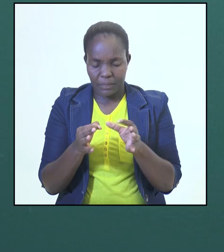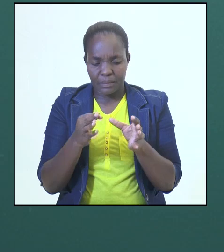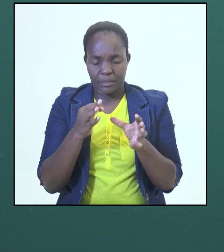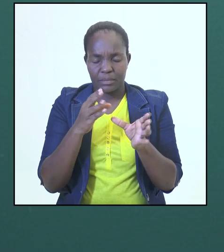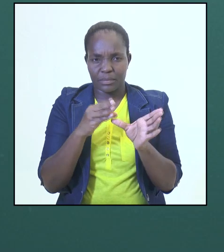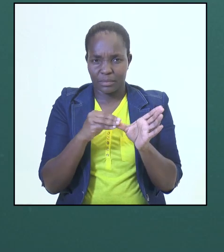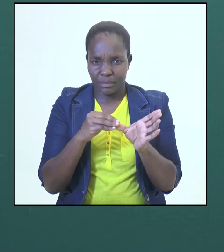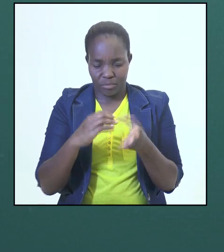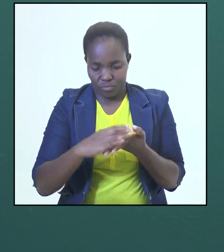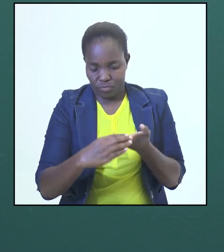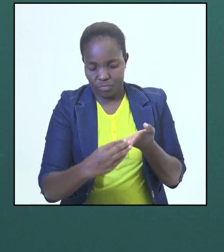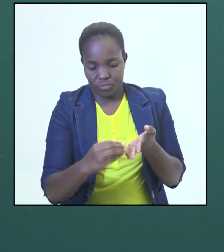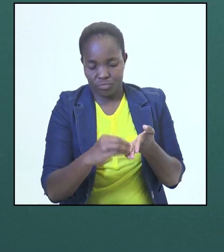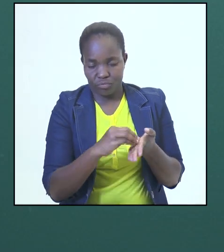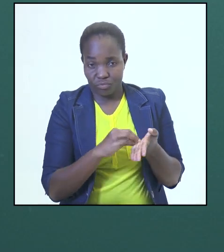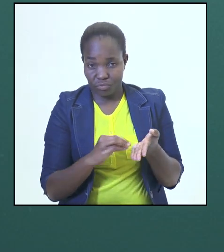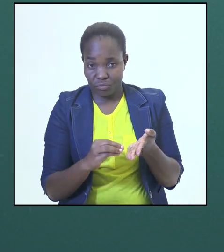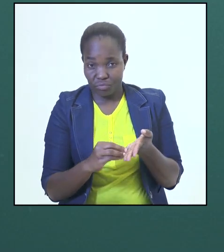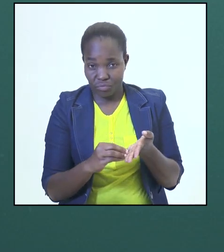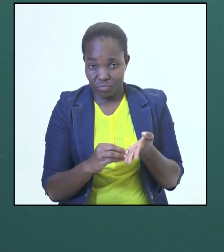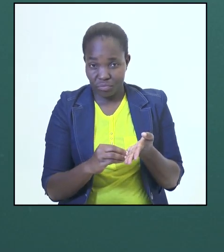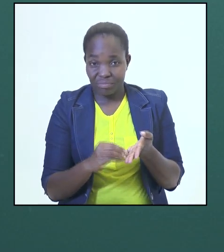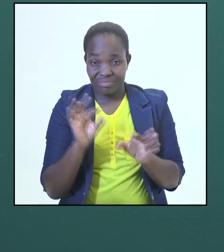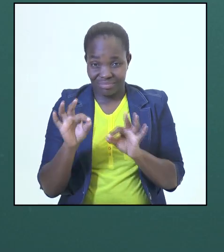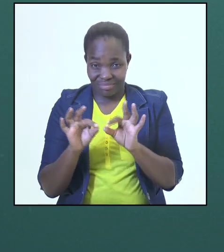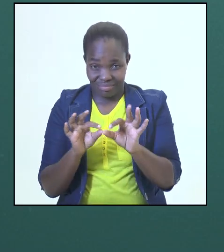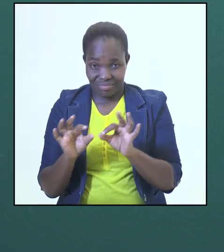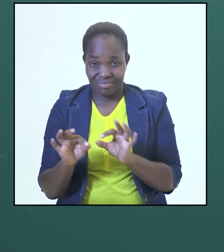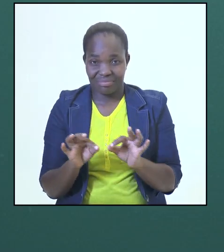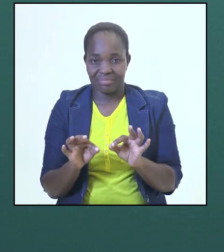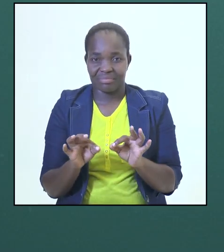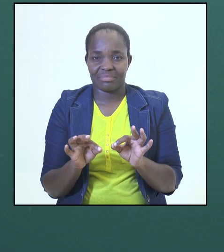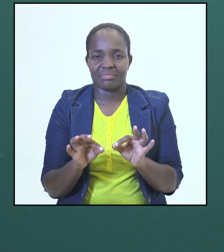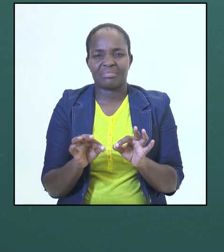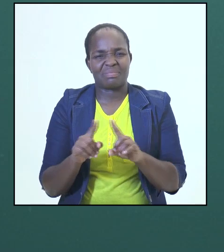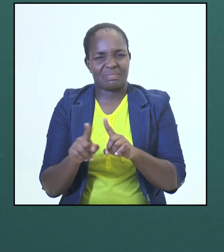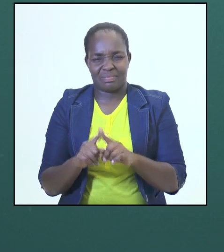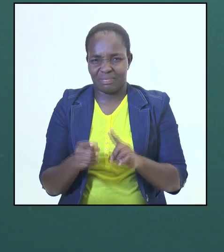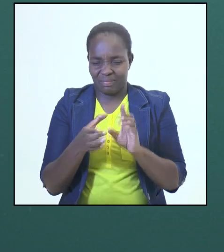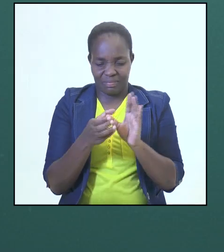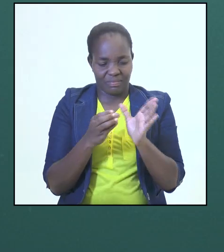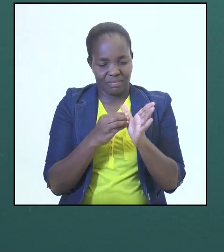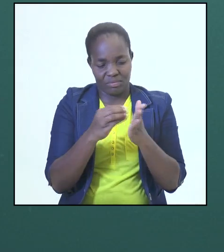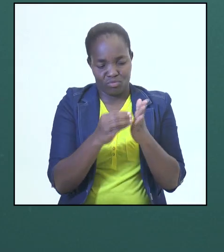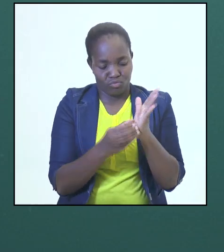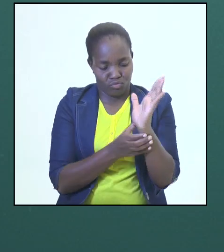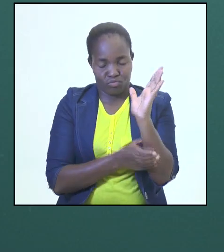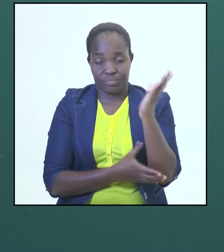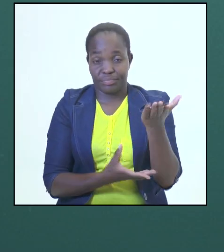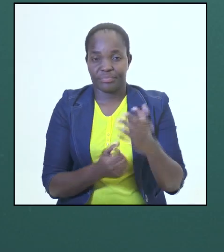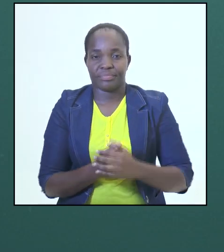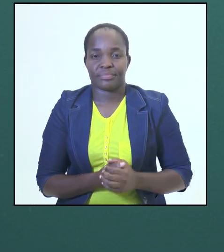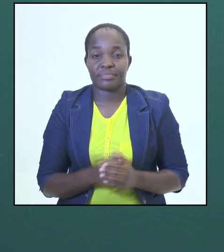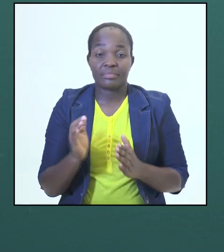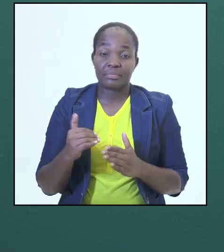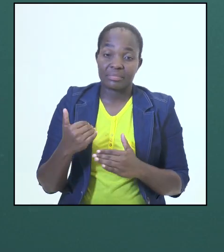and identify the cuticle, epidermis, palisade, and other parts of the leaf. And you should be able